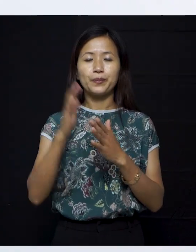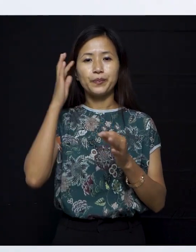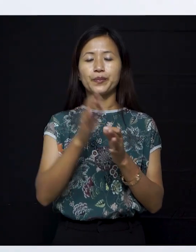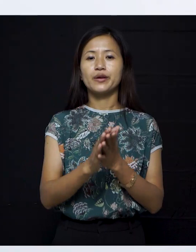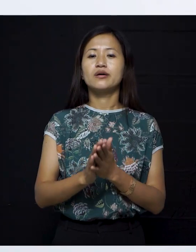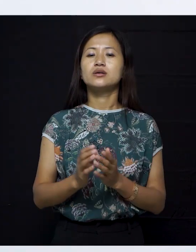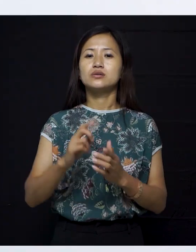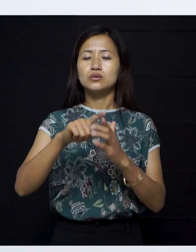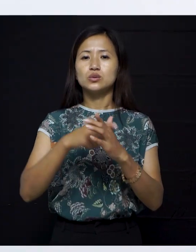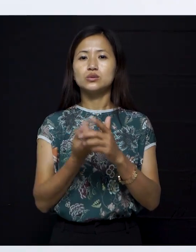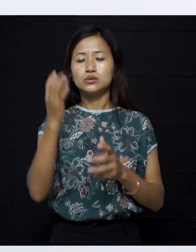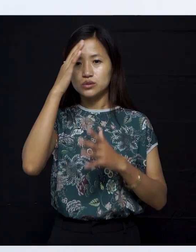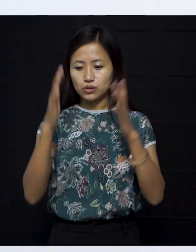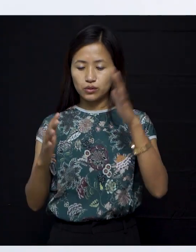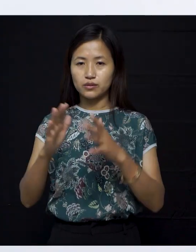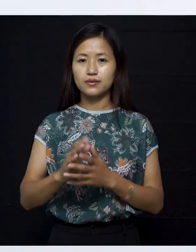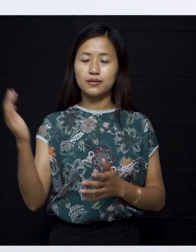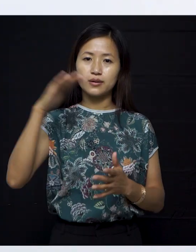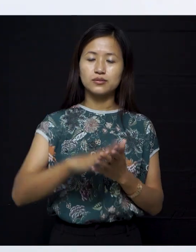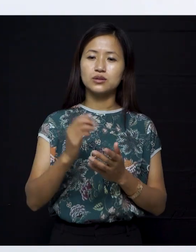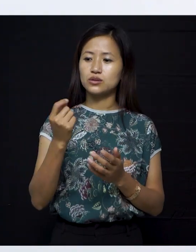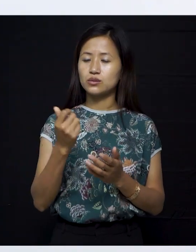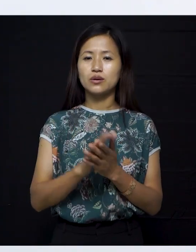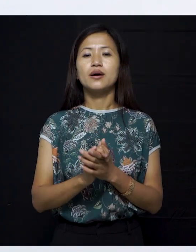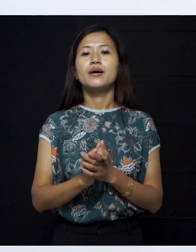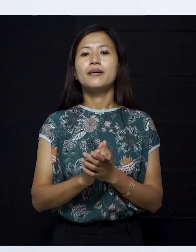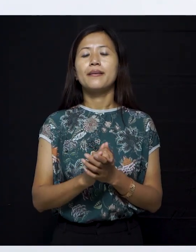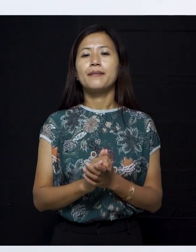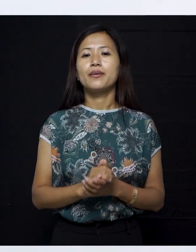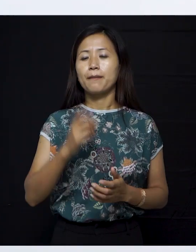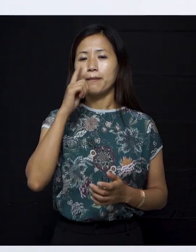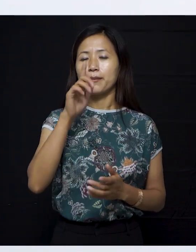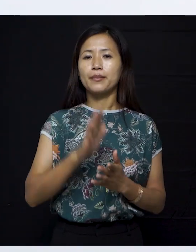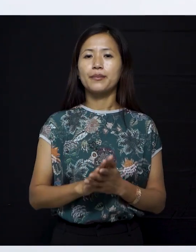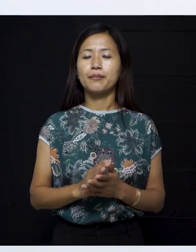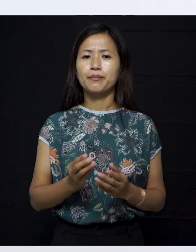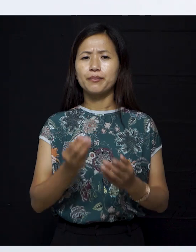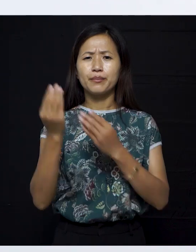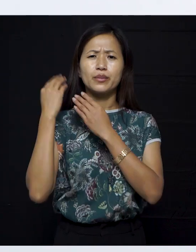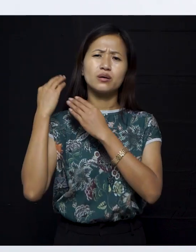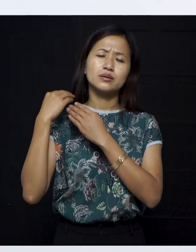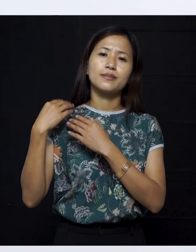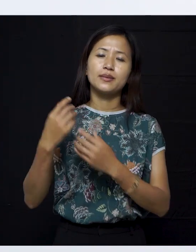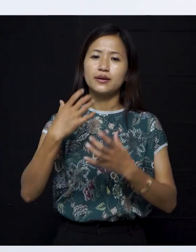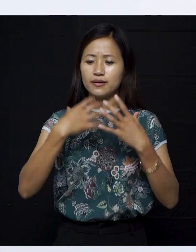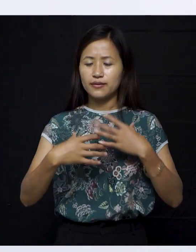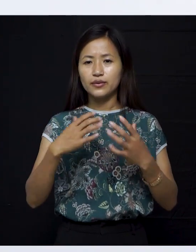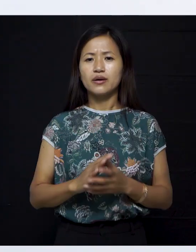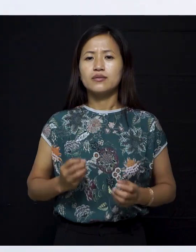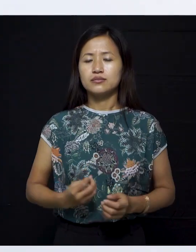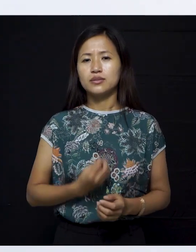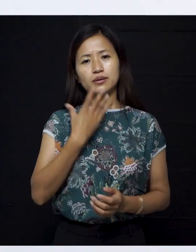the jobber comes and get it for a good price. Here, the mother was already very burdened with everything, so she did not even have